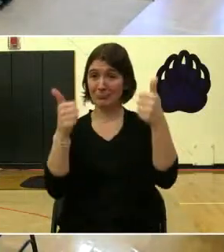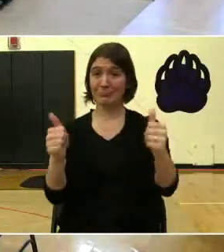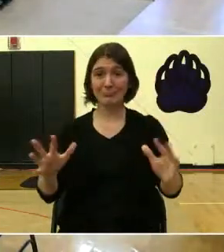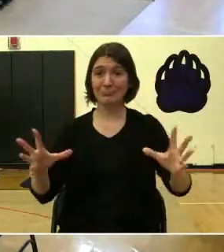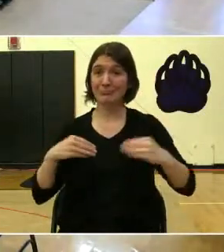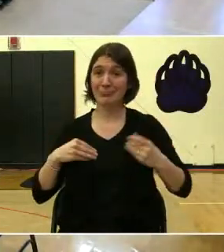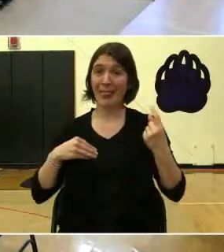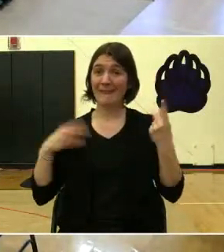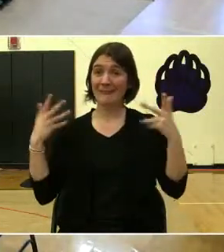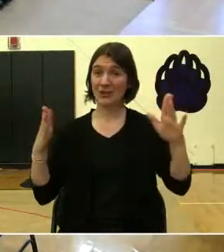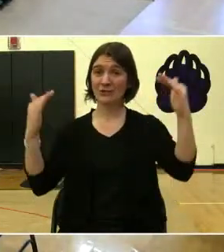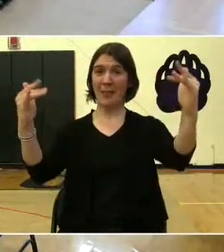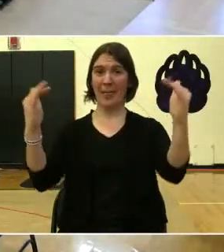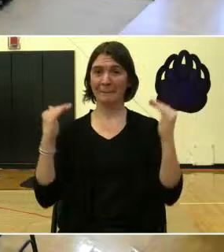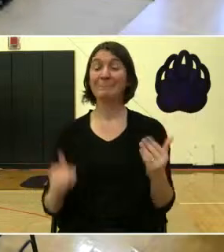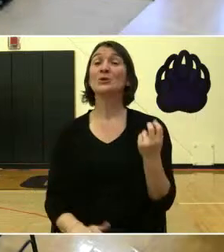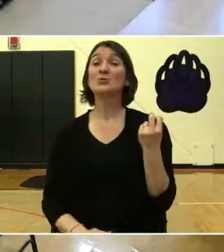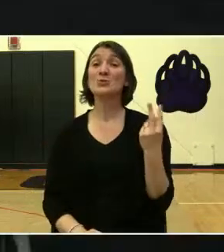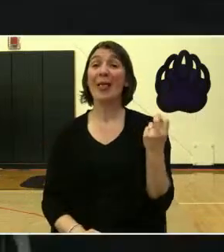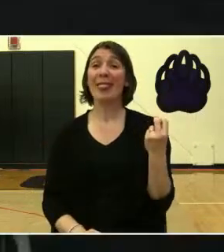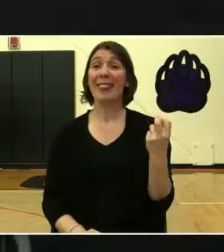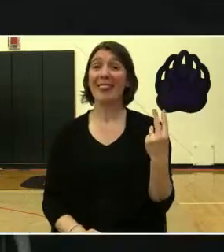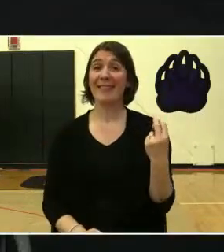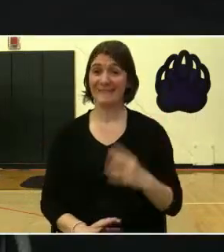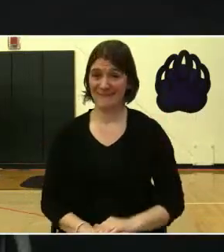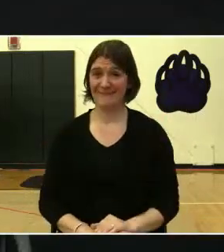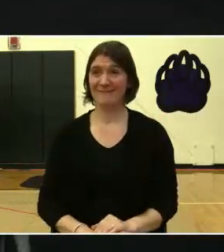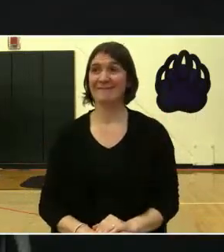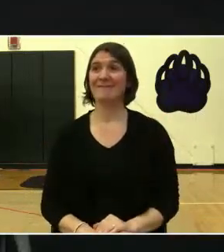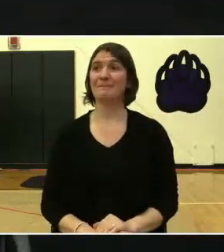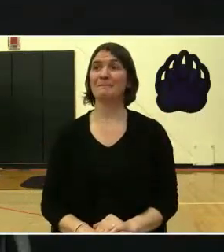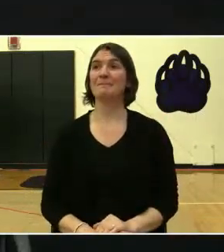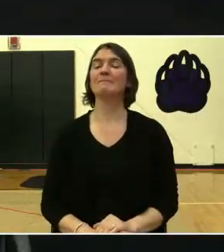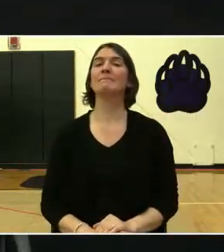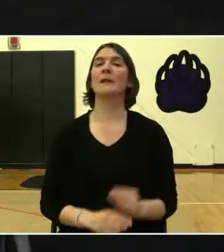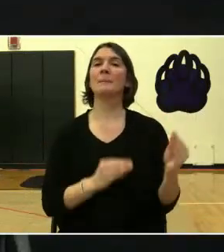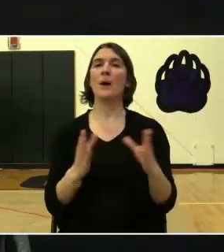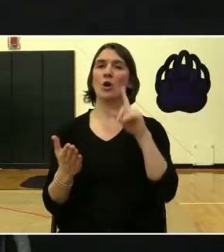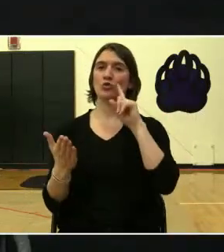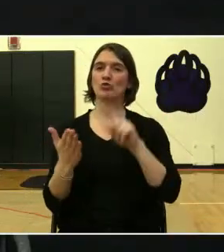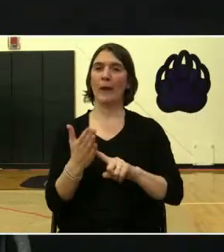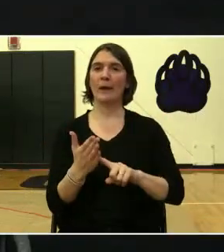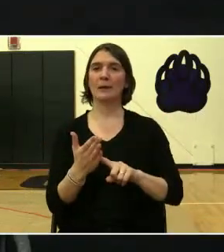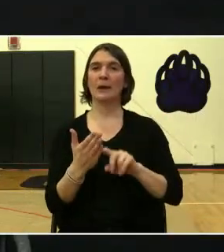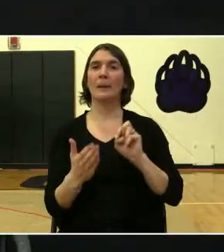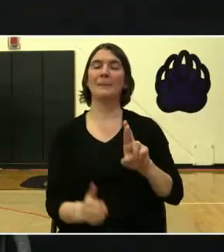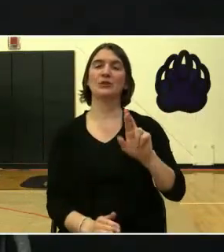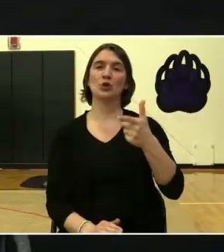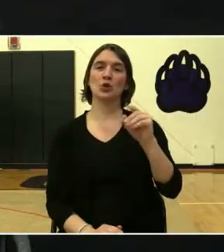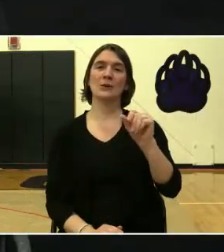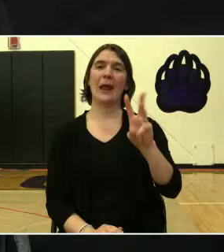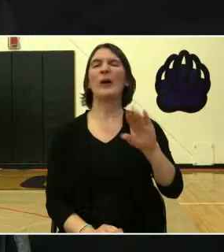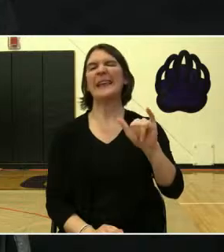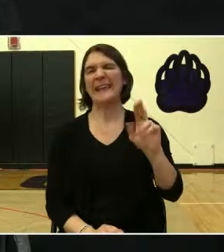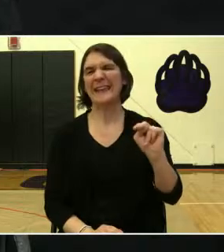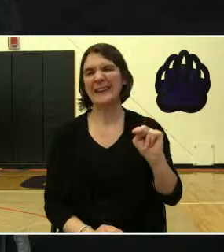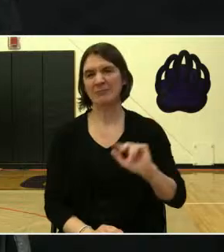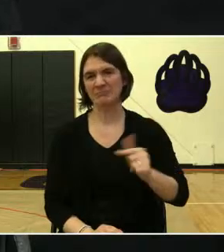you've adopted article 11 article 12 moderator recognizes Mr good